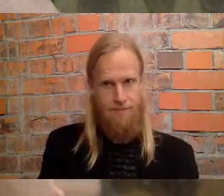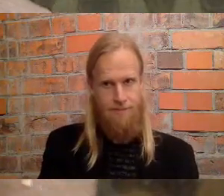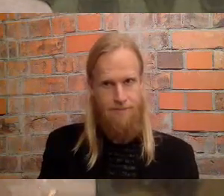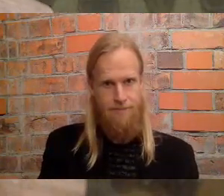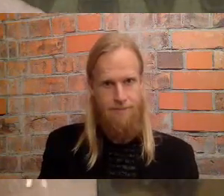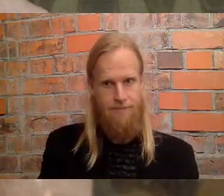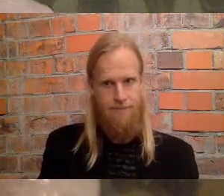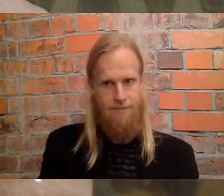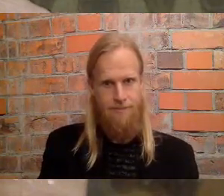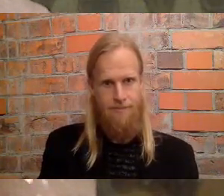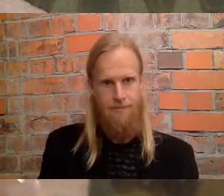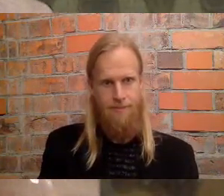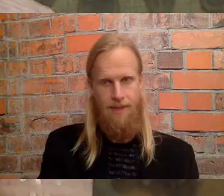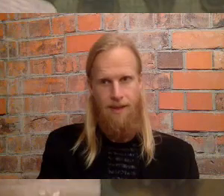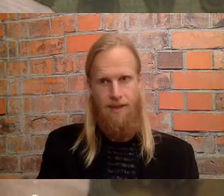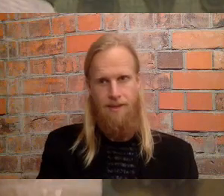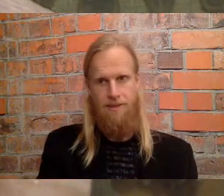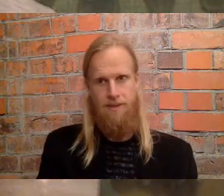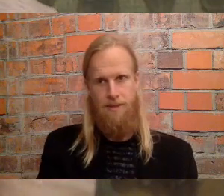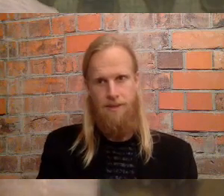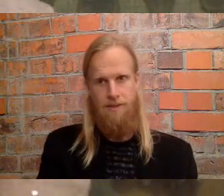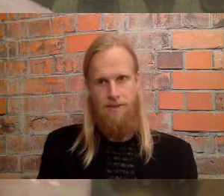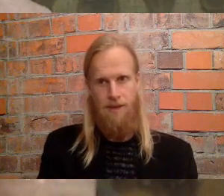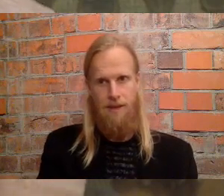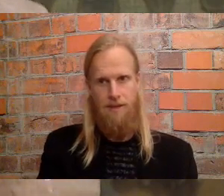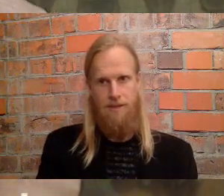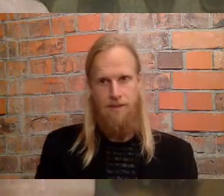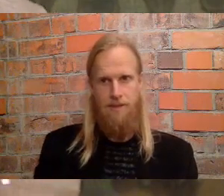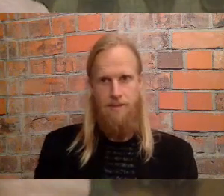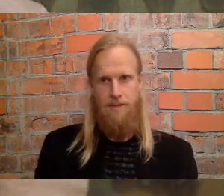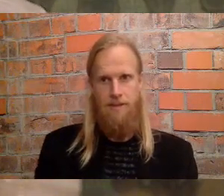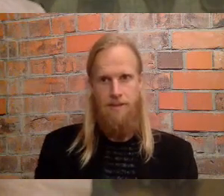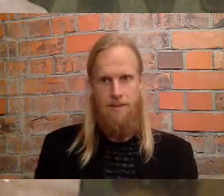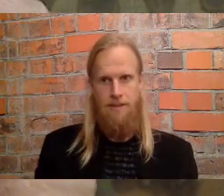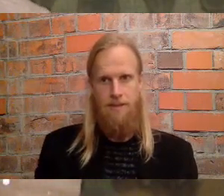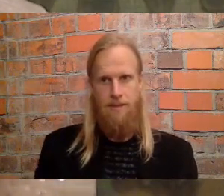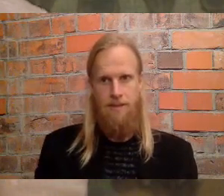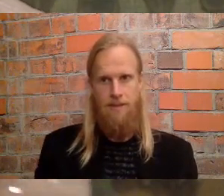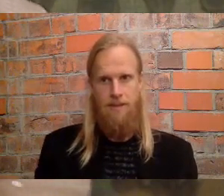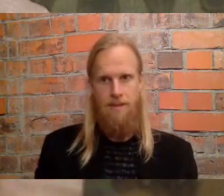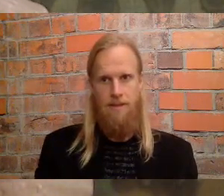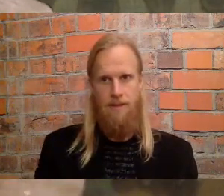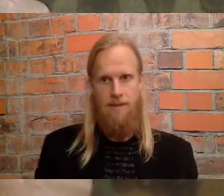is so strong and has lasted so long.